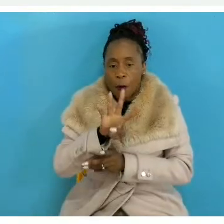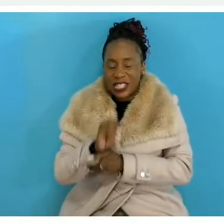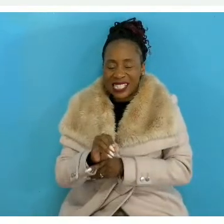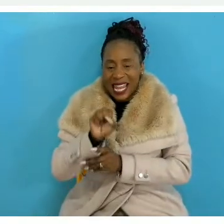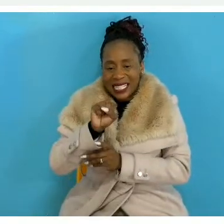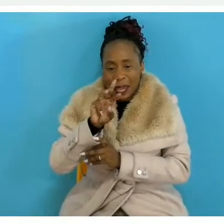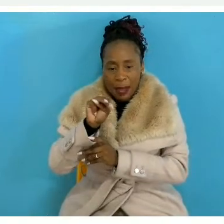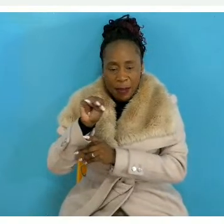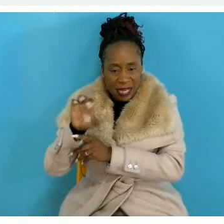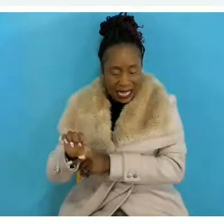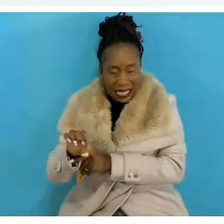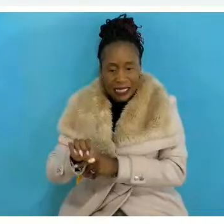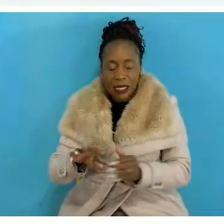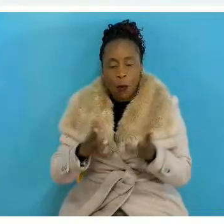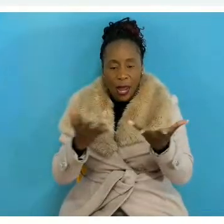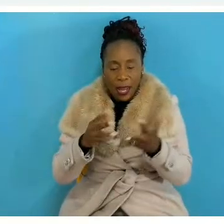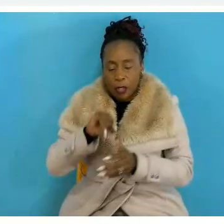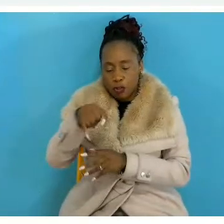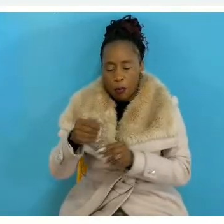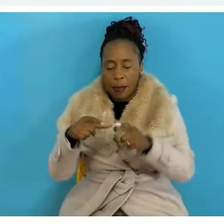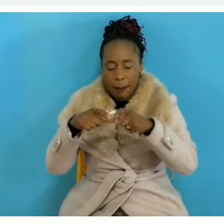the Johannesburg Metro.